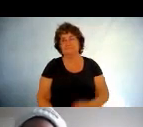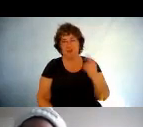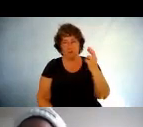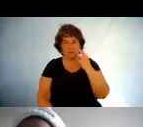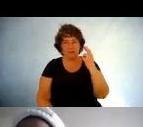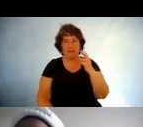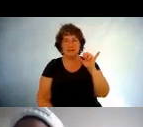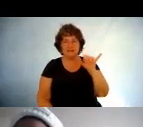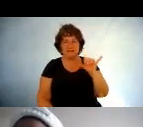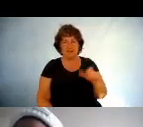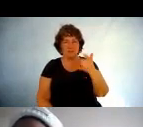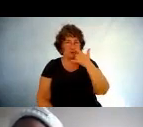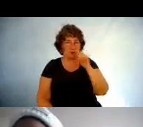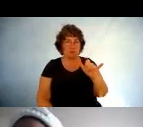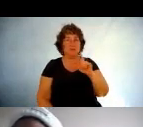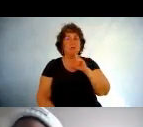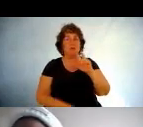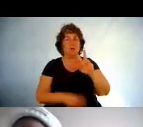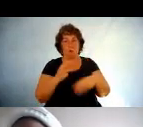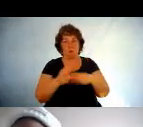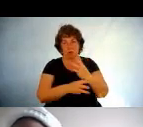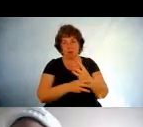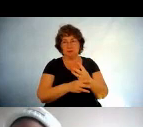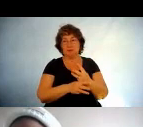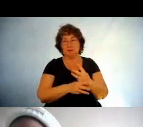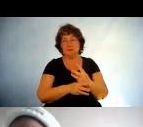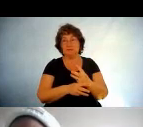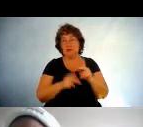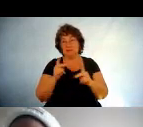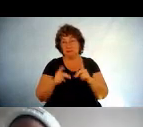actually looks like, and we should all be exposed to diversity.